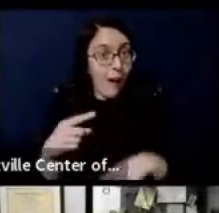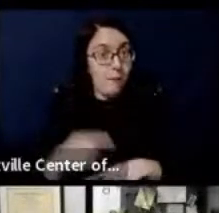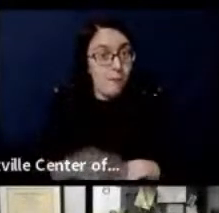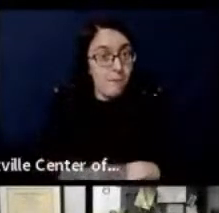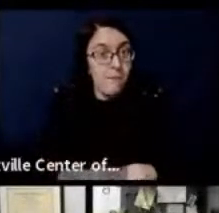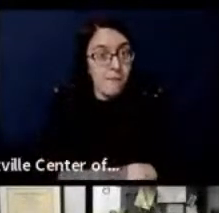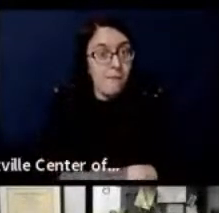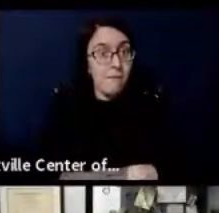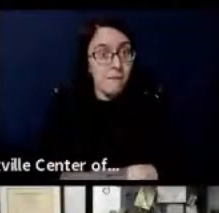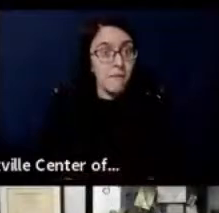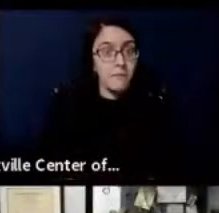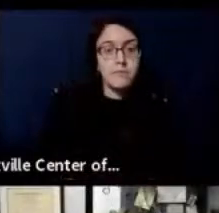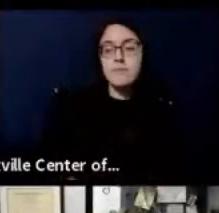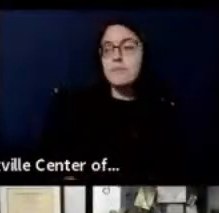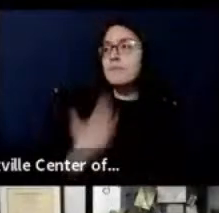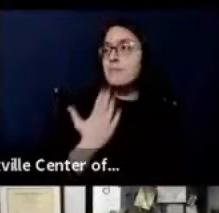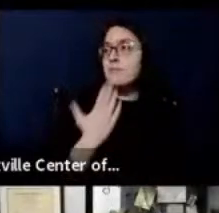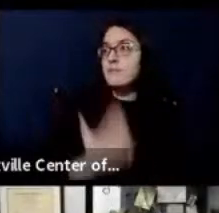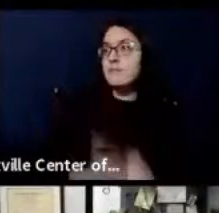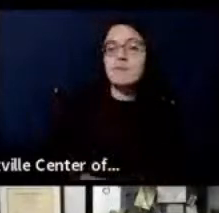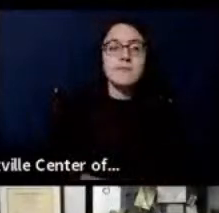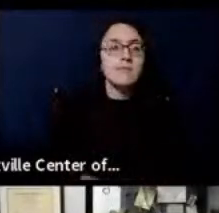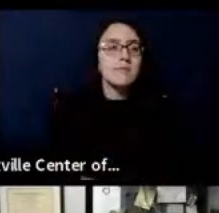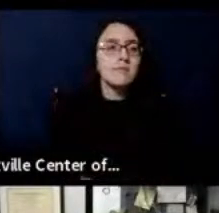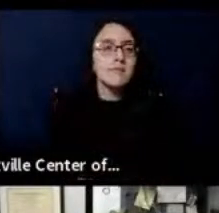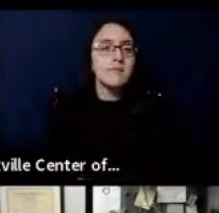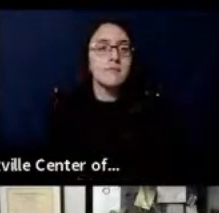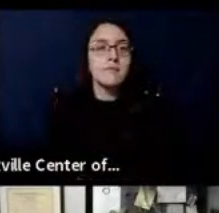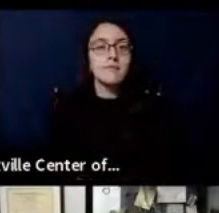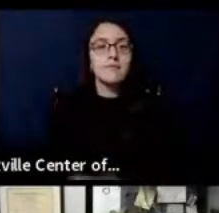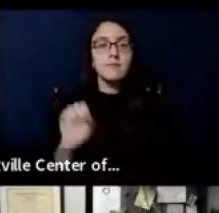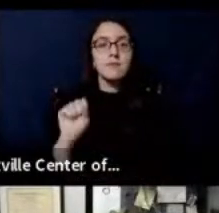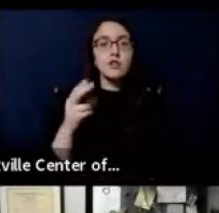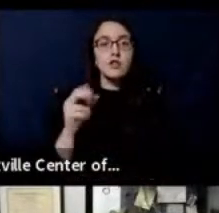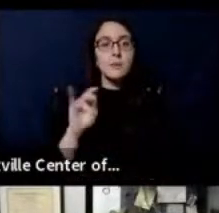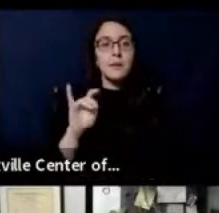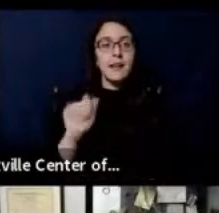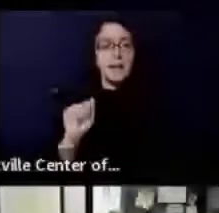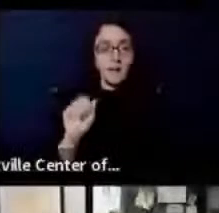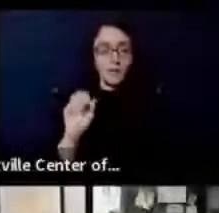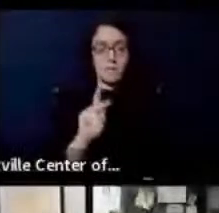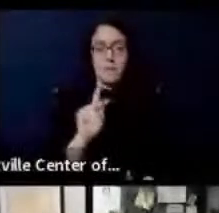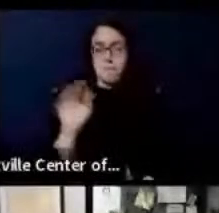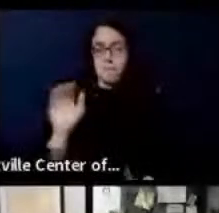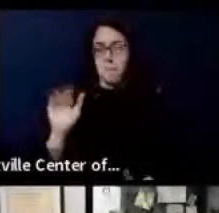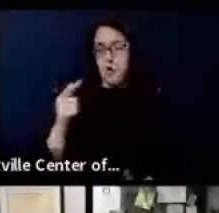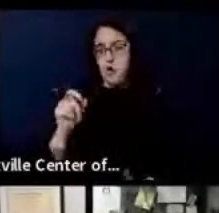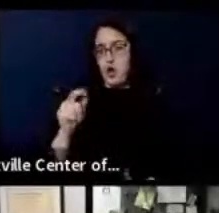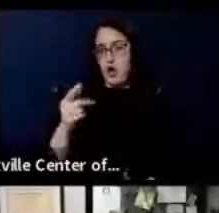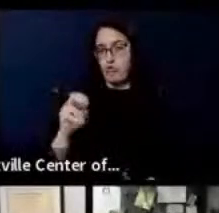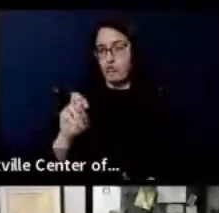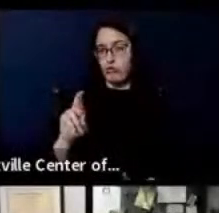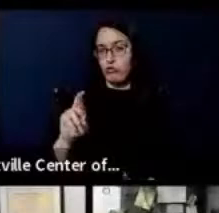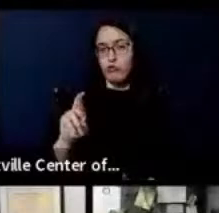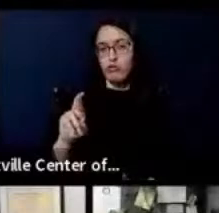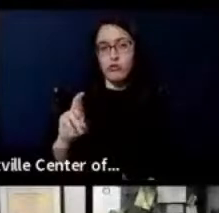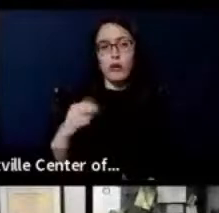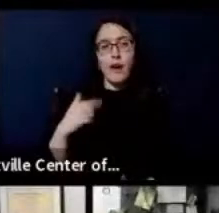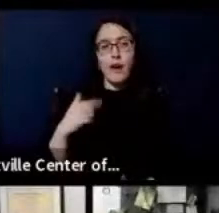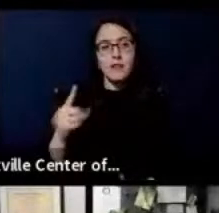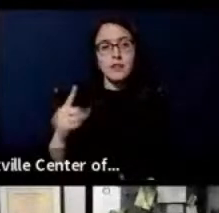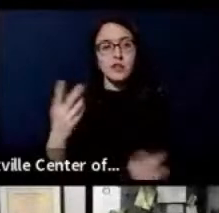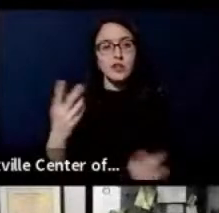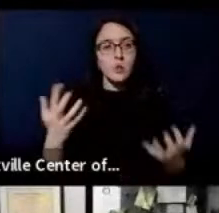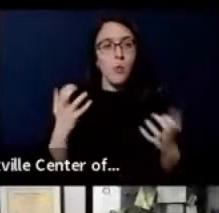you. So, Dr. Gocher, I just kind of wanted to kind of bring this